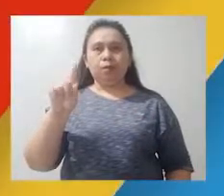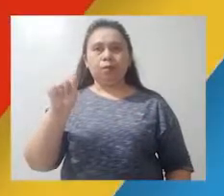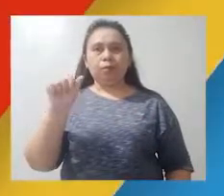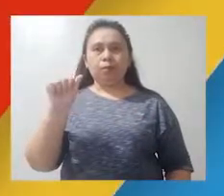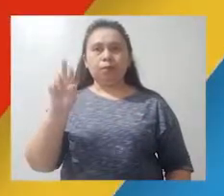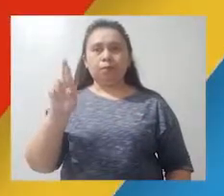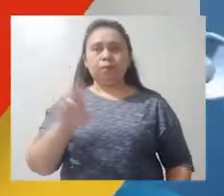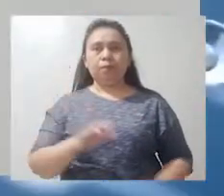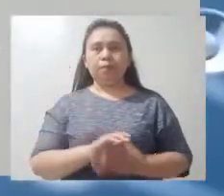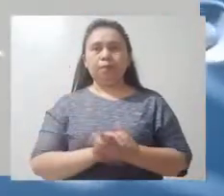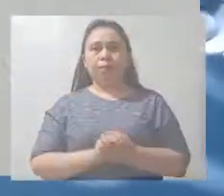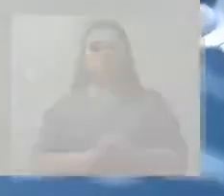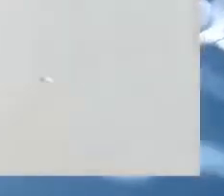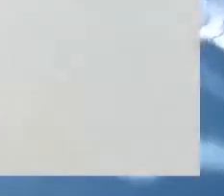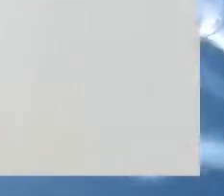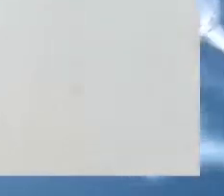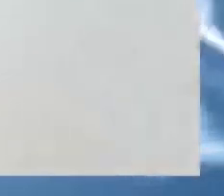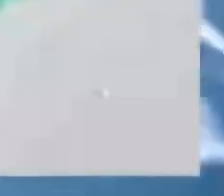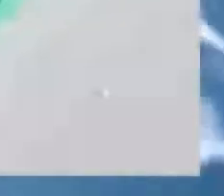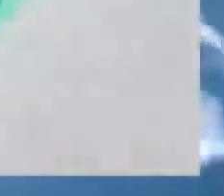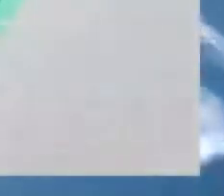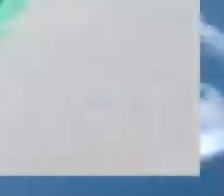pestle.